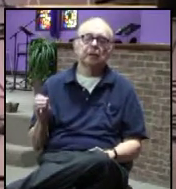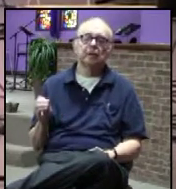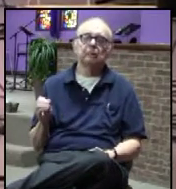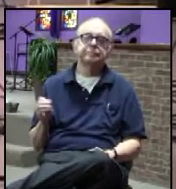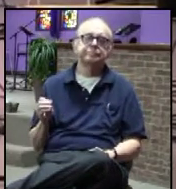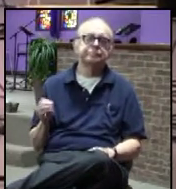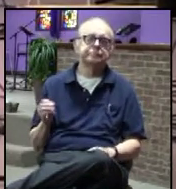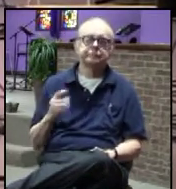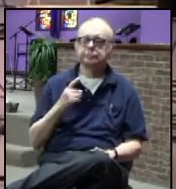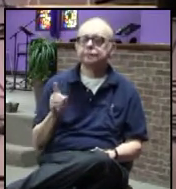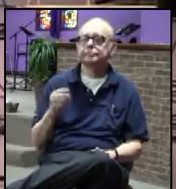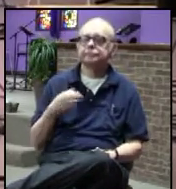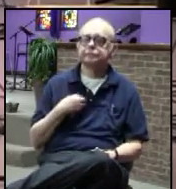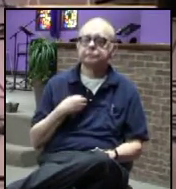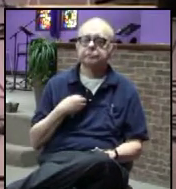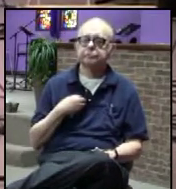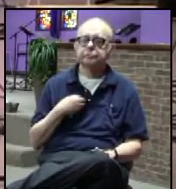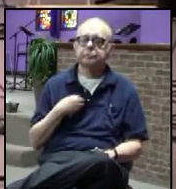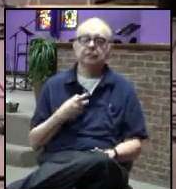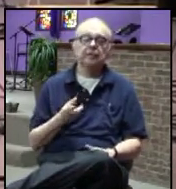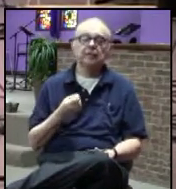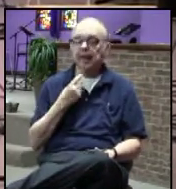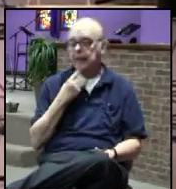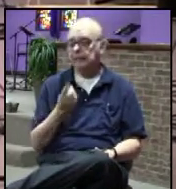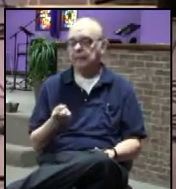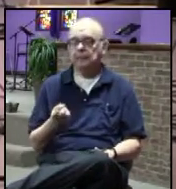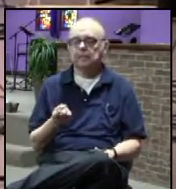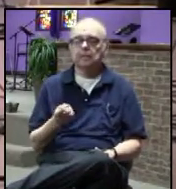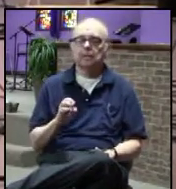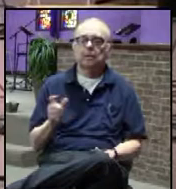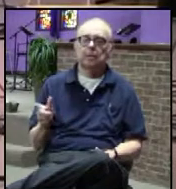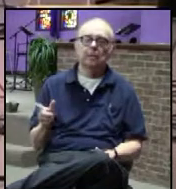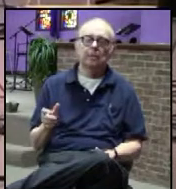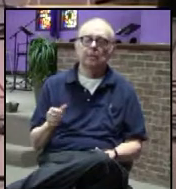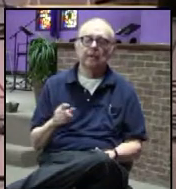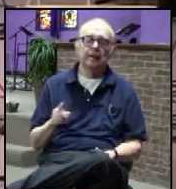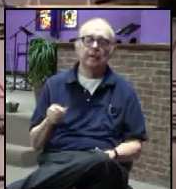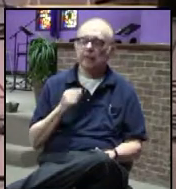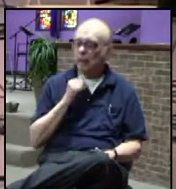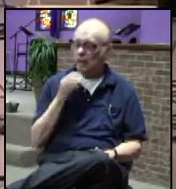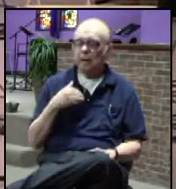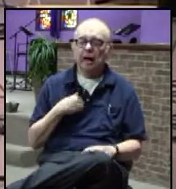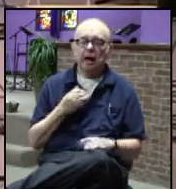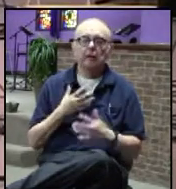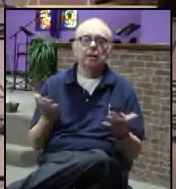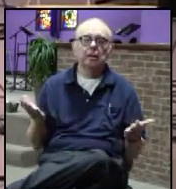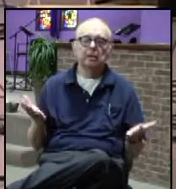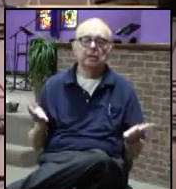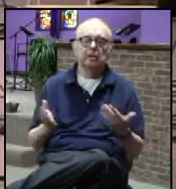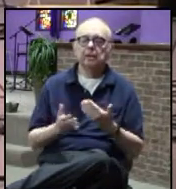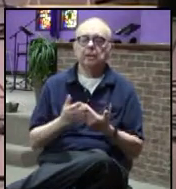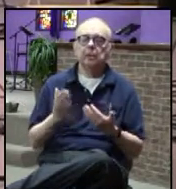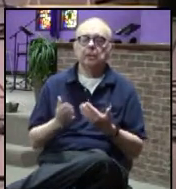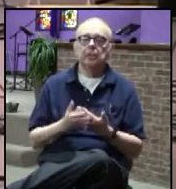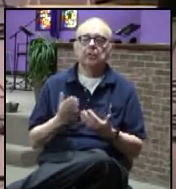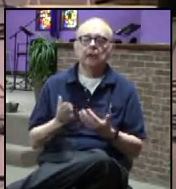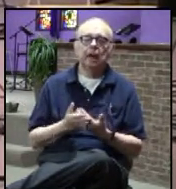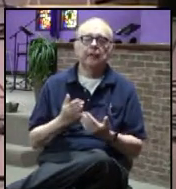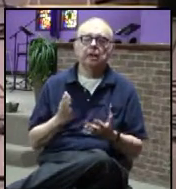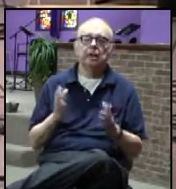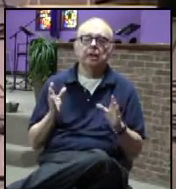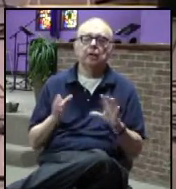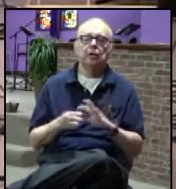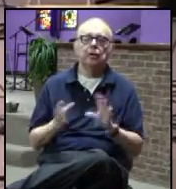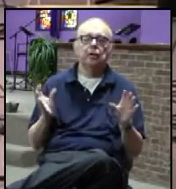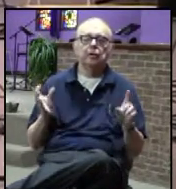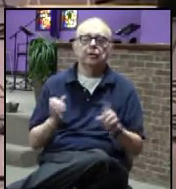So, for those of you that are quick to say, well, they just didn't have a lot, so it was easy for them to have a looser grip,